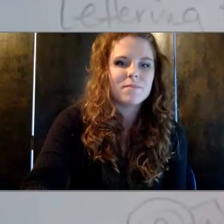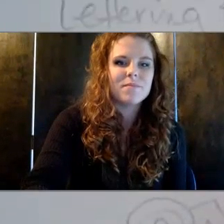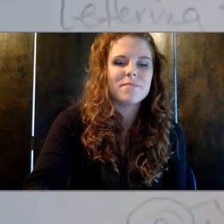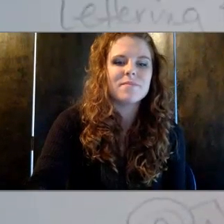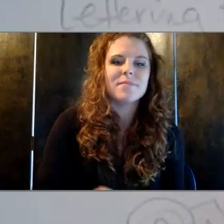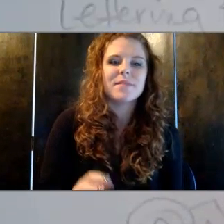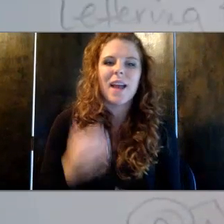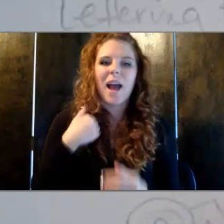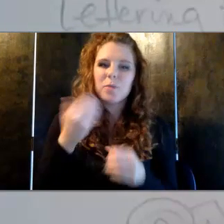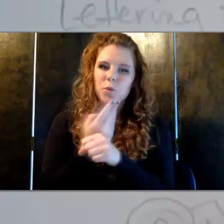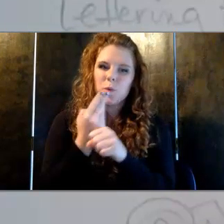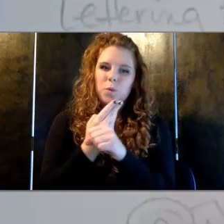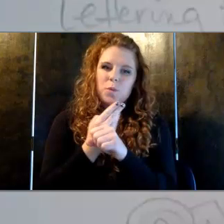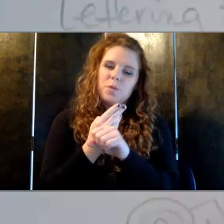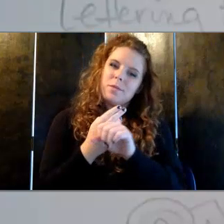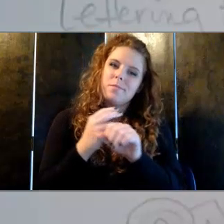or around.